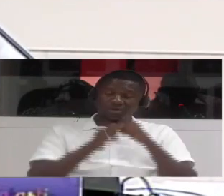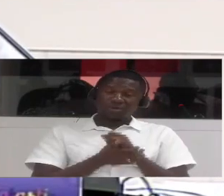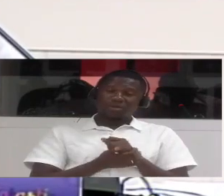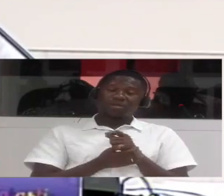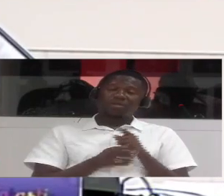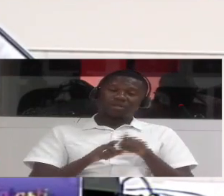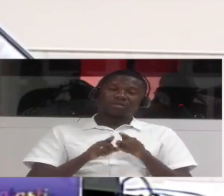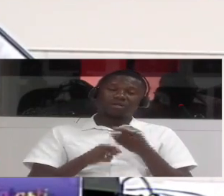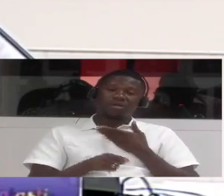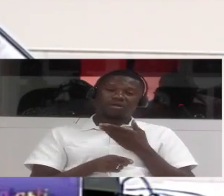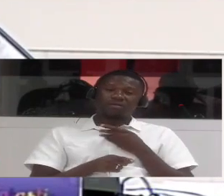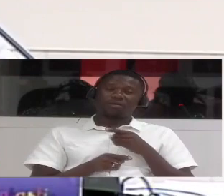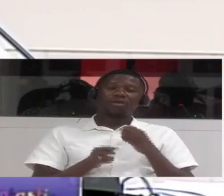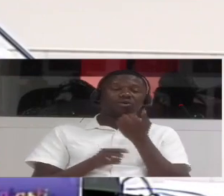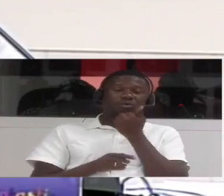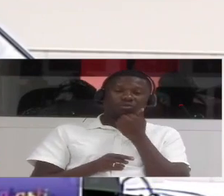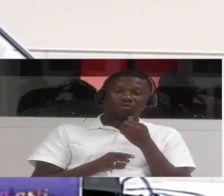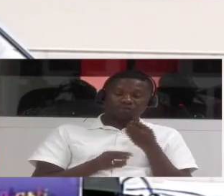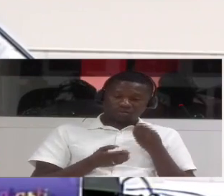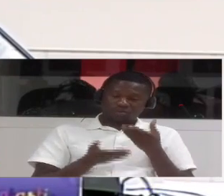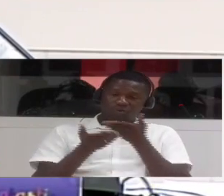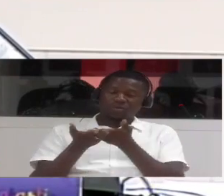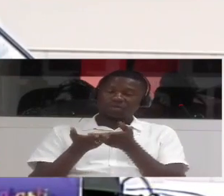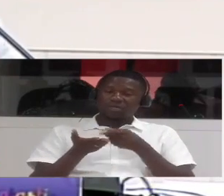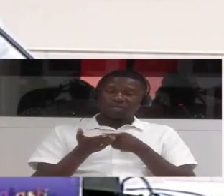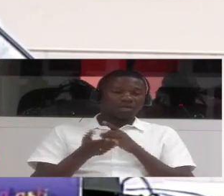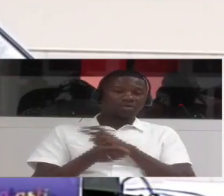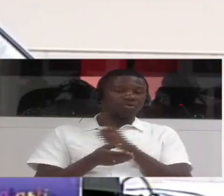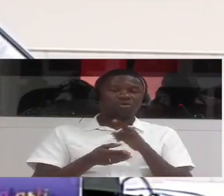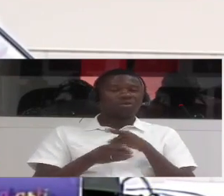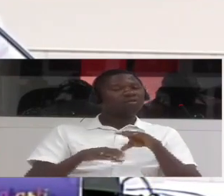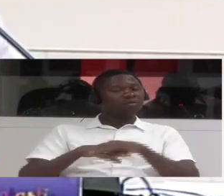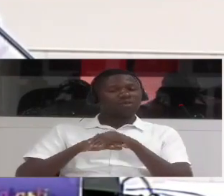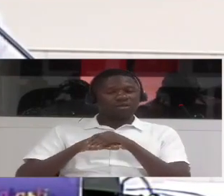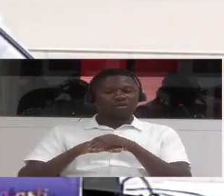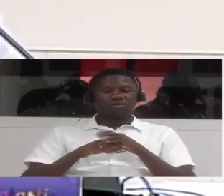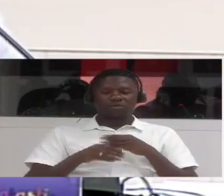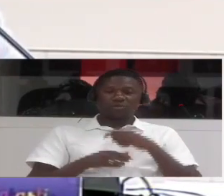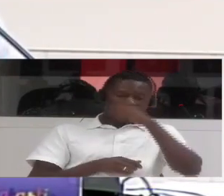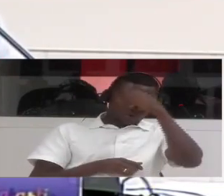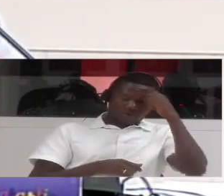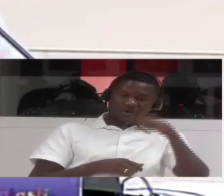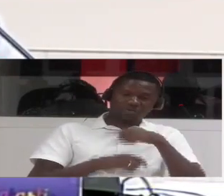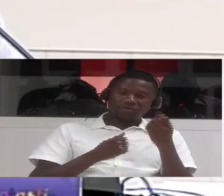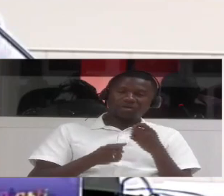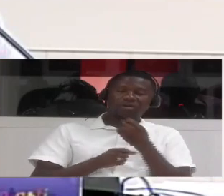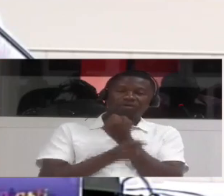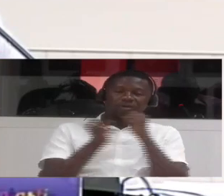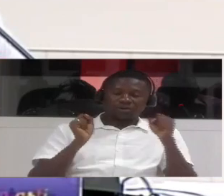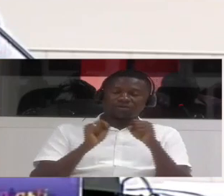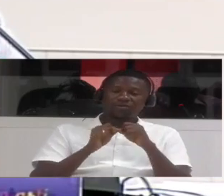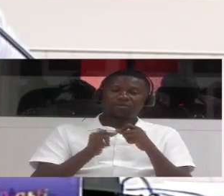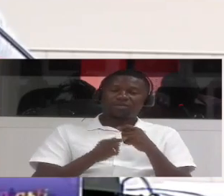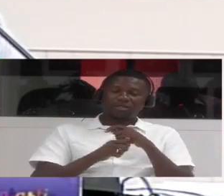of provisions that are not friendly to the exercise and enjoyment of freedom of expression in general.